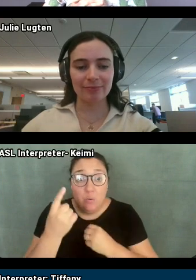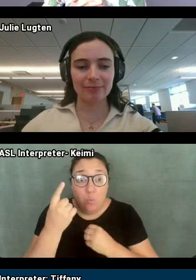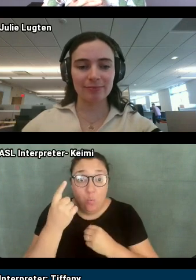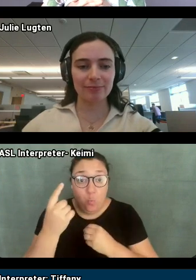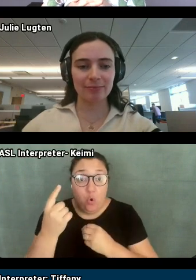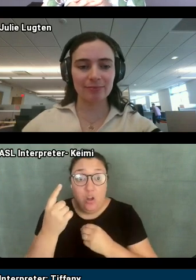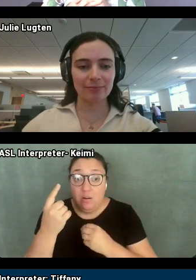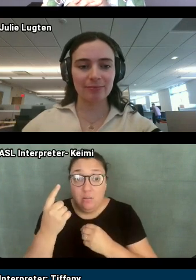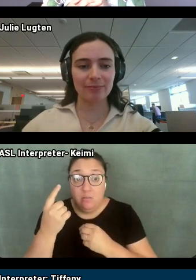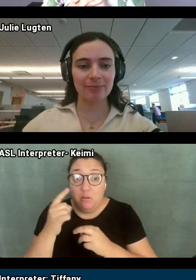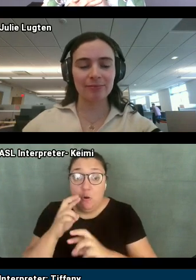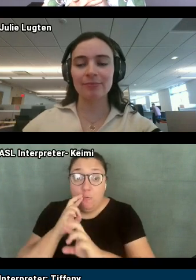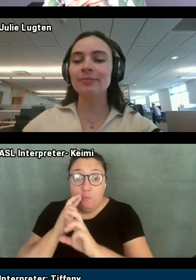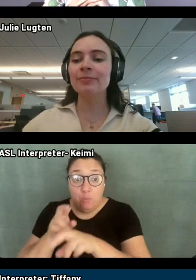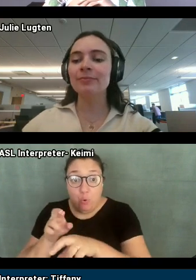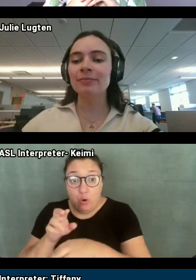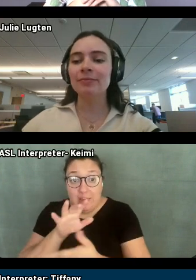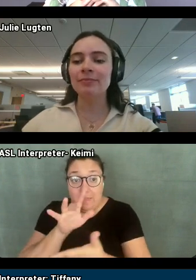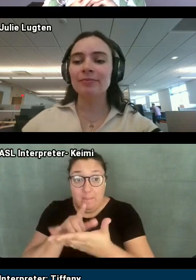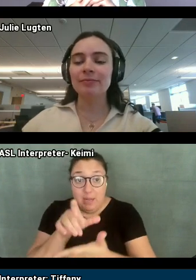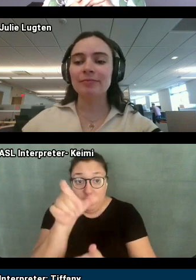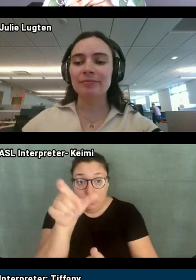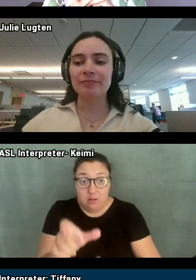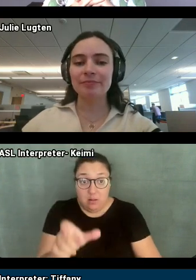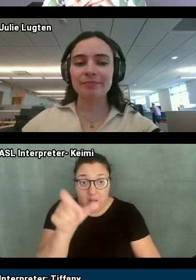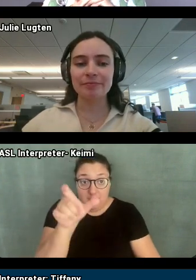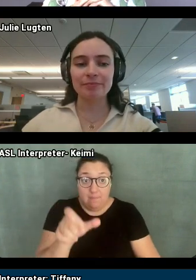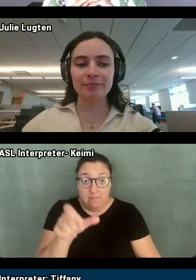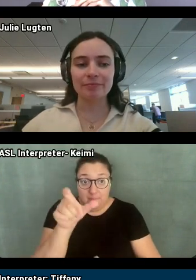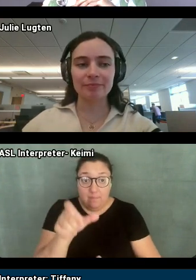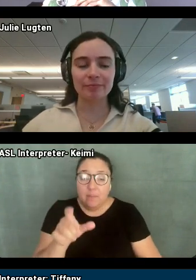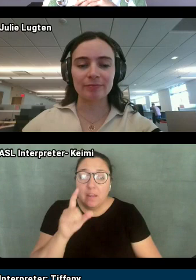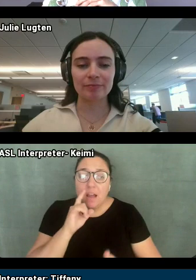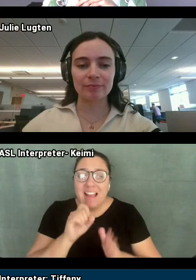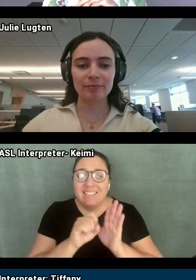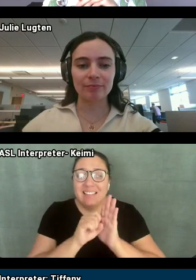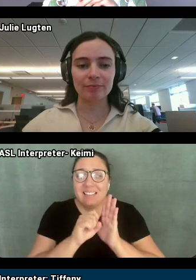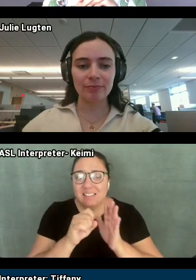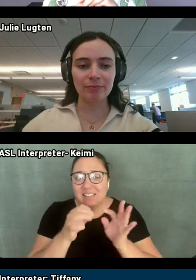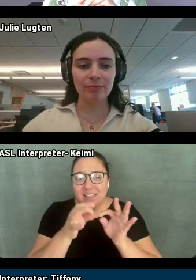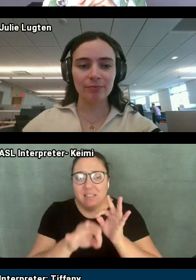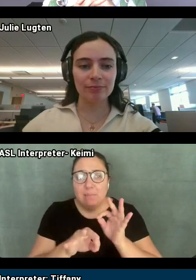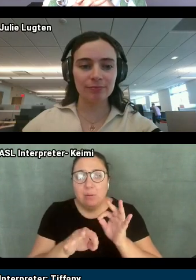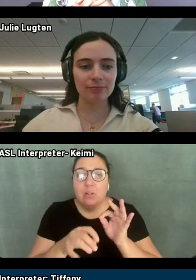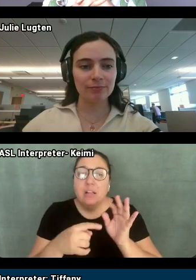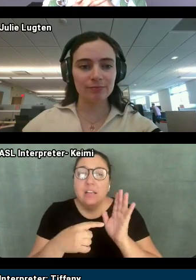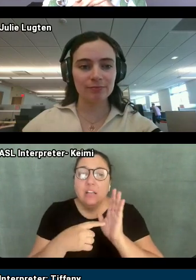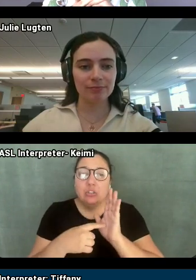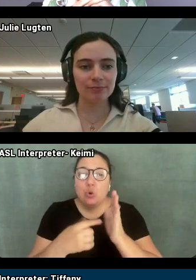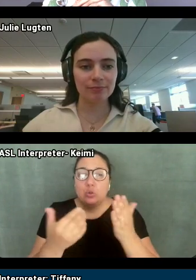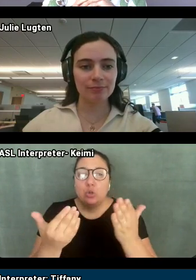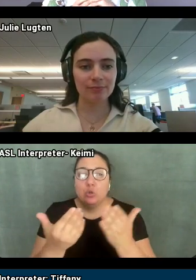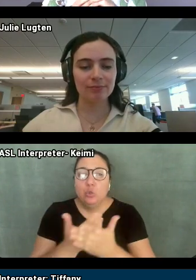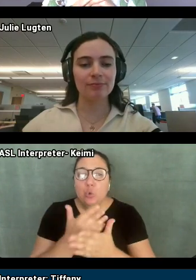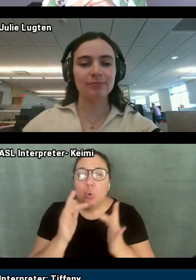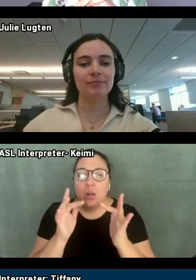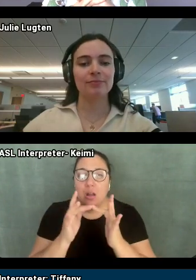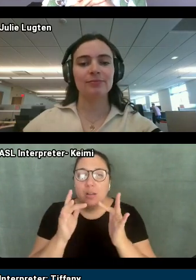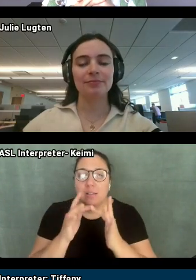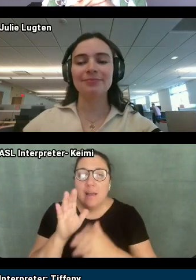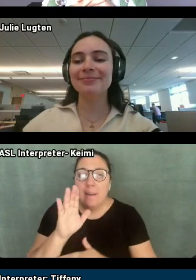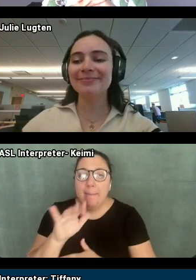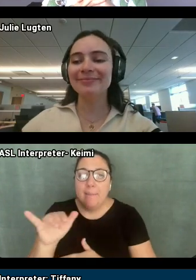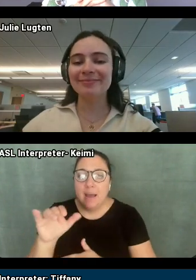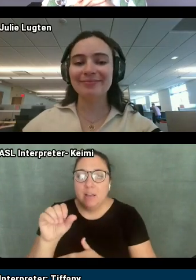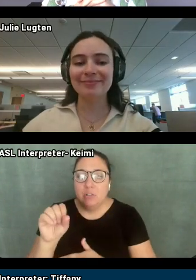to the middle column here. I have this simple report that shows new contacts by source. Being on free, my